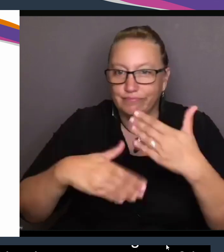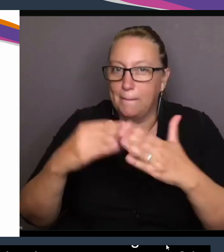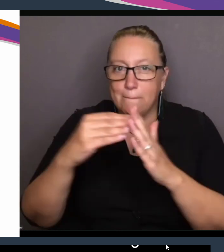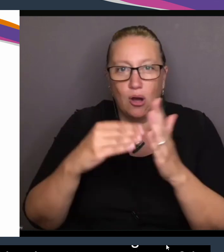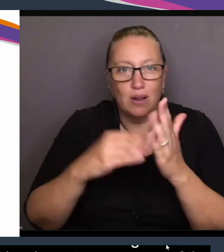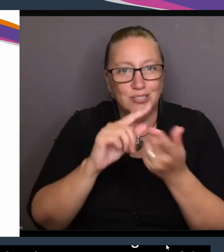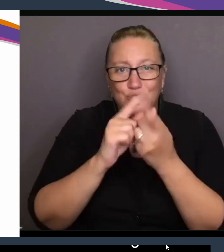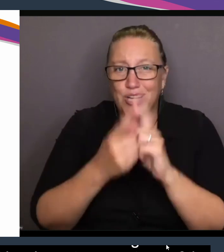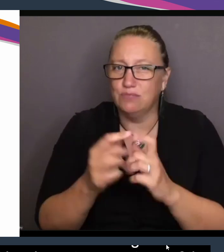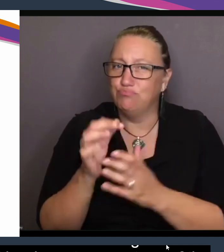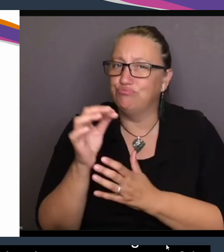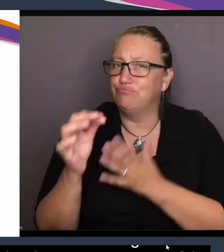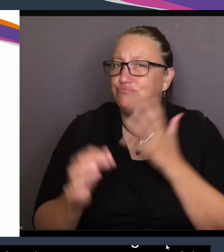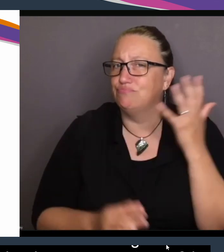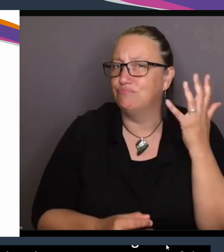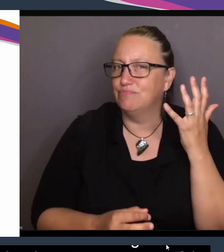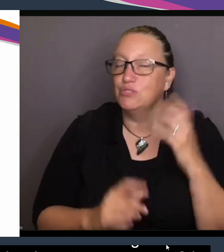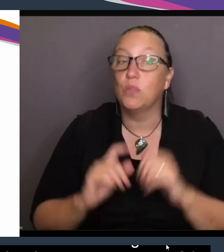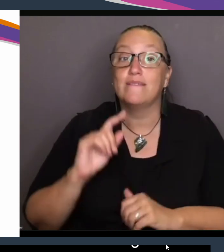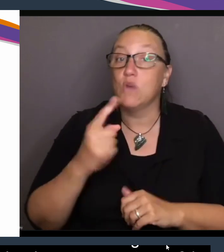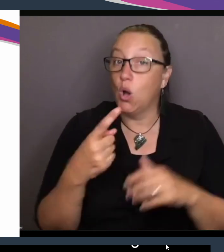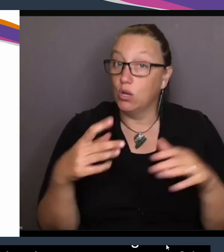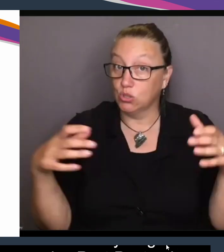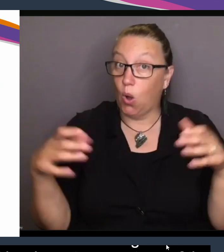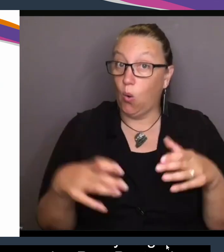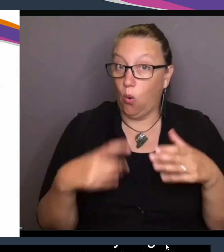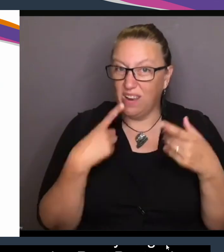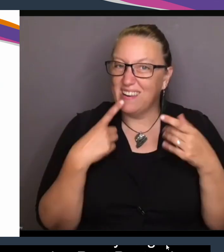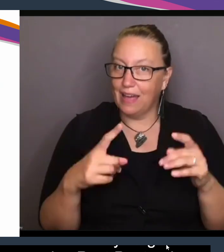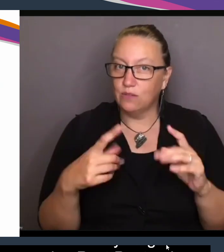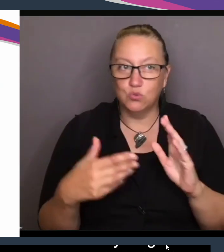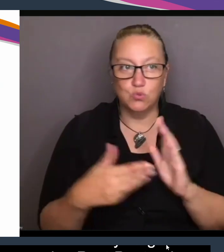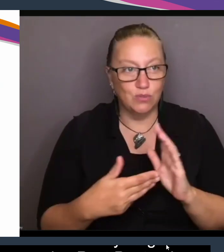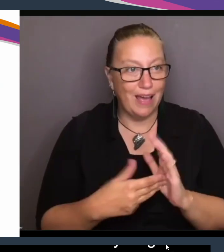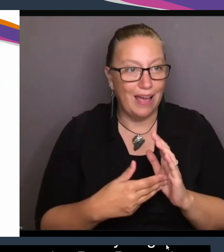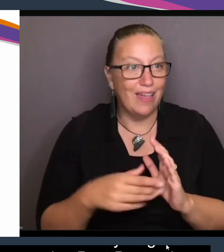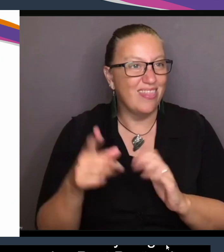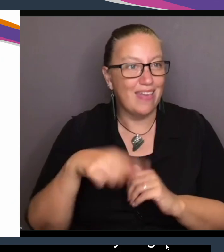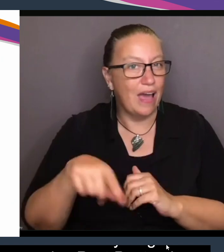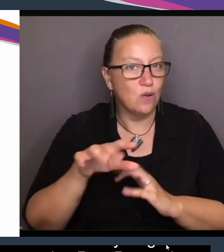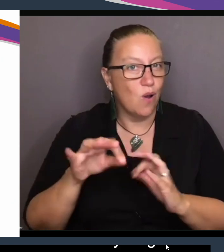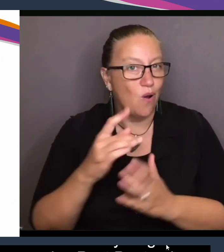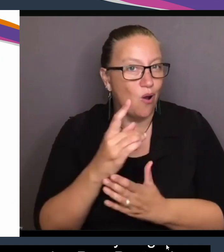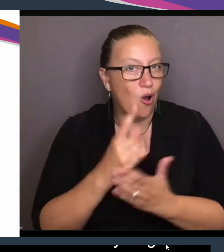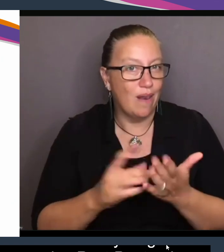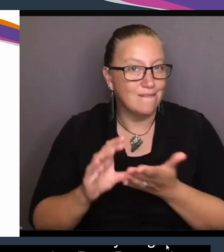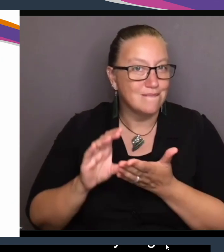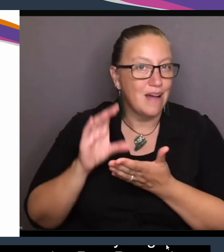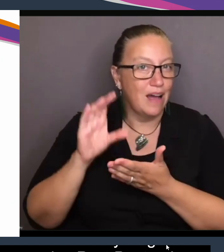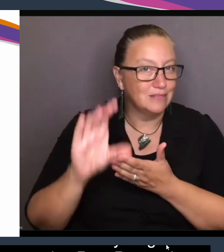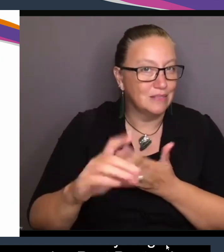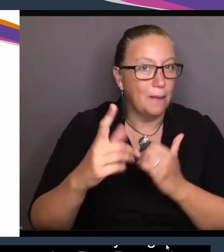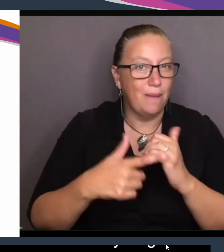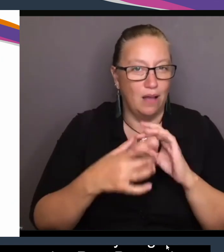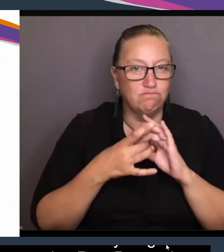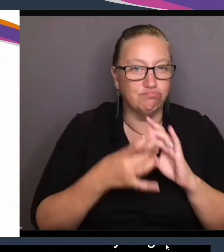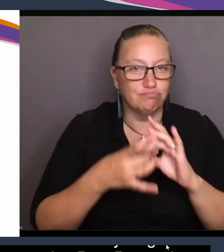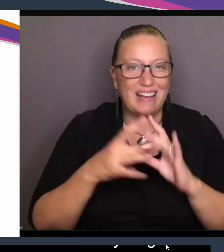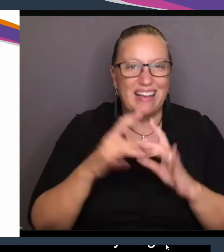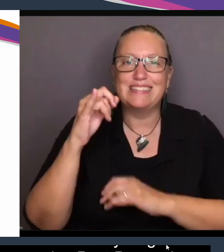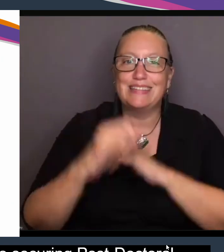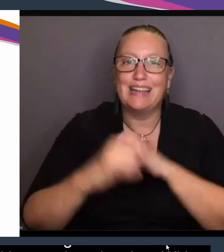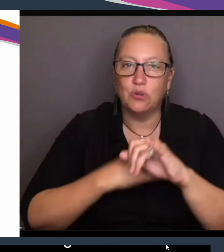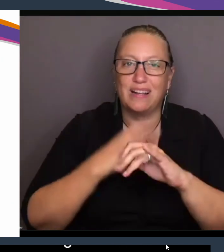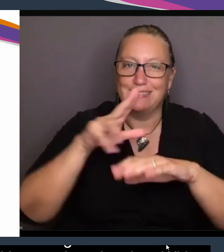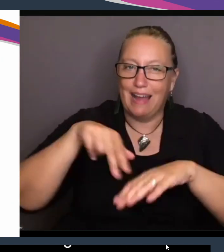next? Our first cohort that we've announced today are not only just funded, but they're connected into national